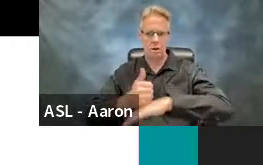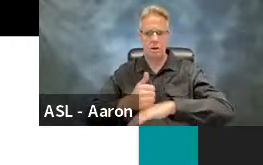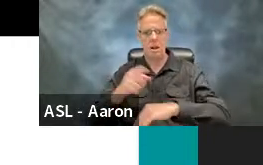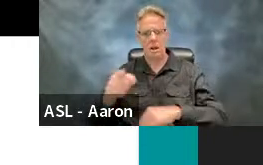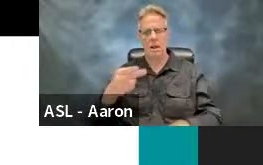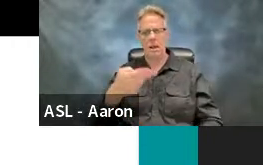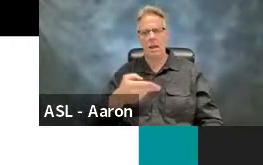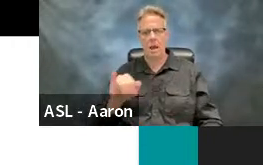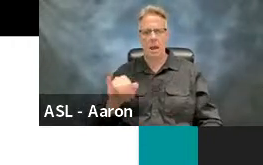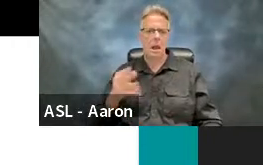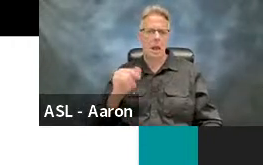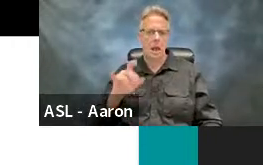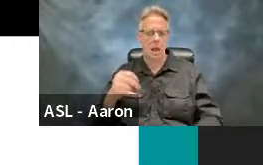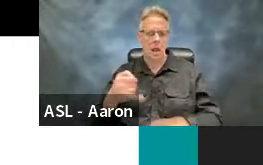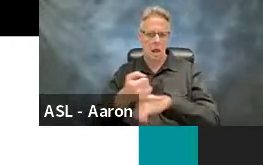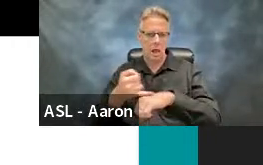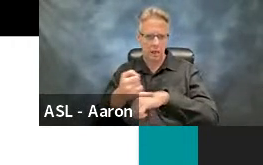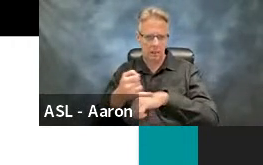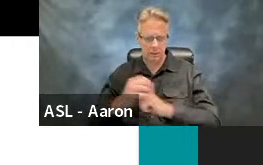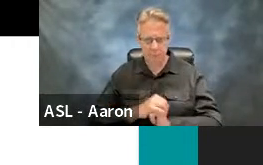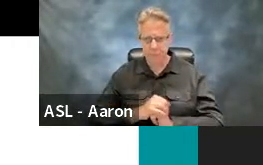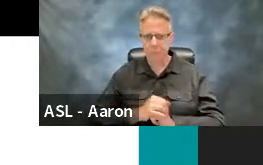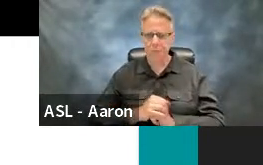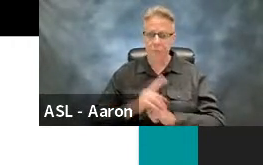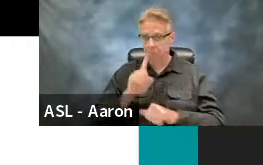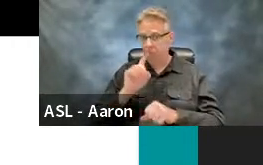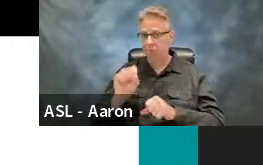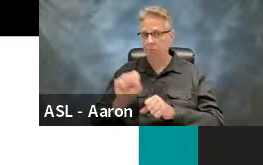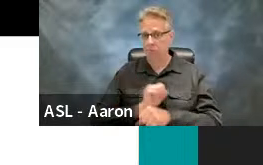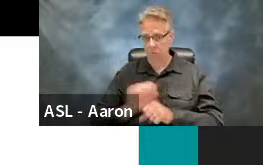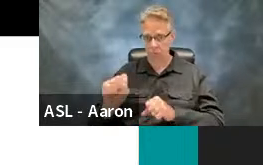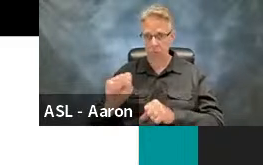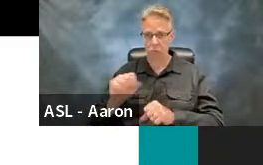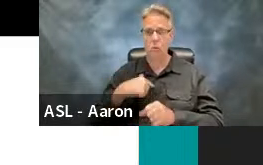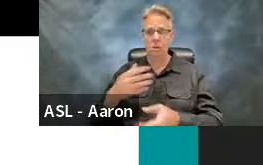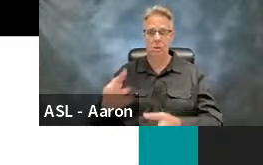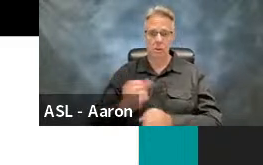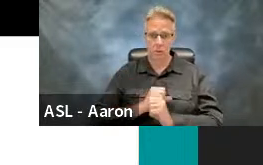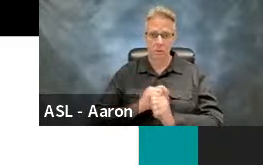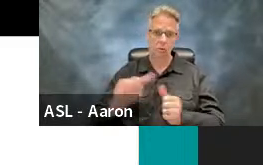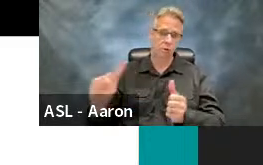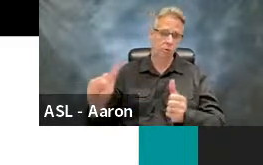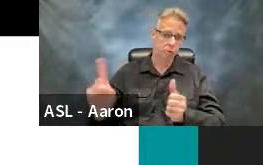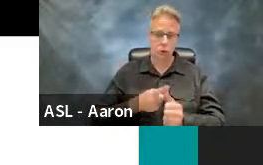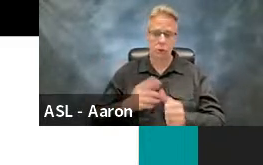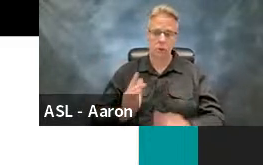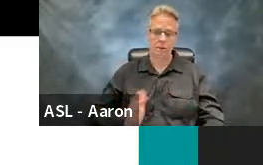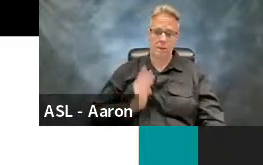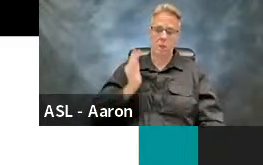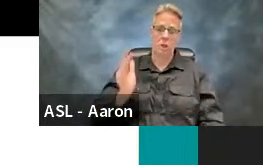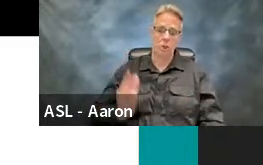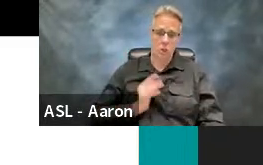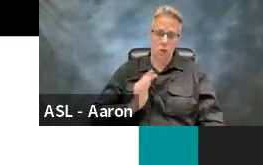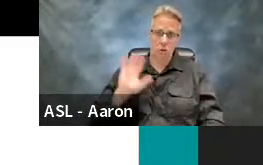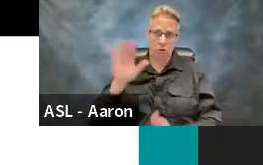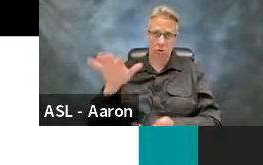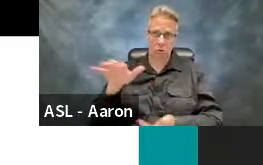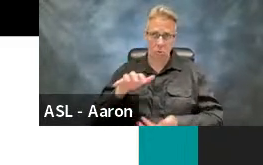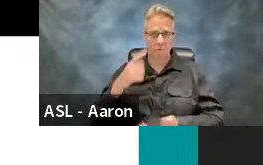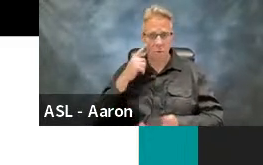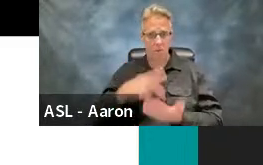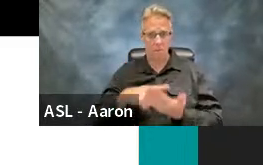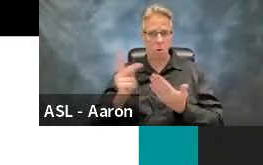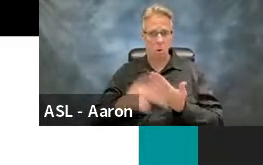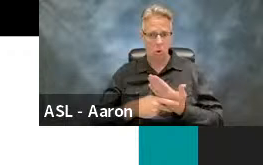Island. So we are actually, we've received our first official grant for the program.